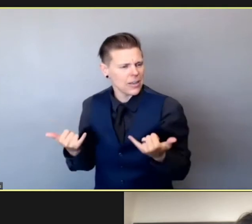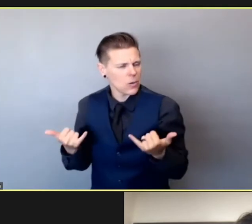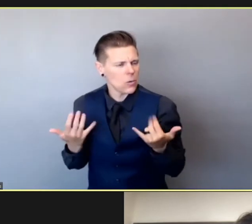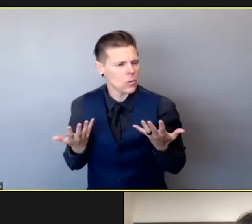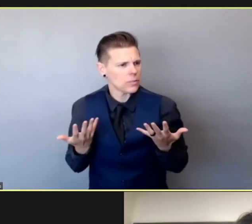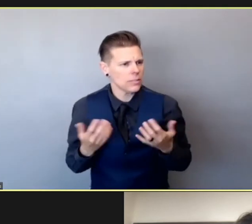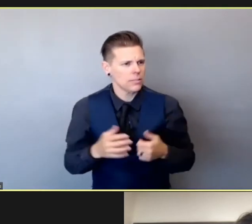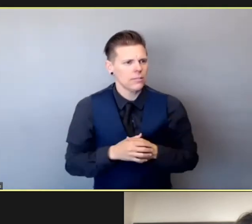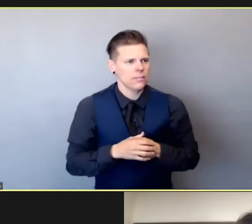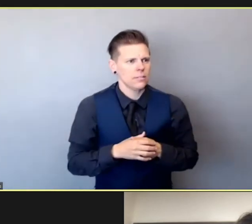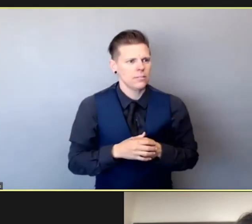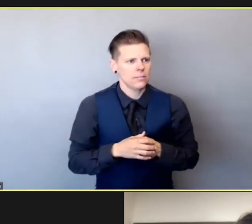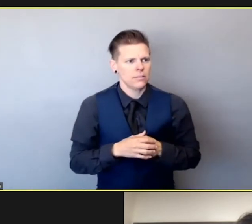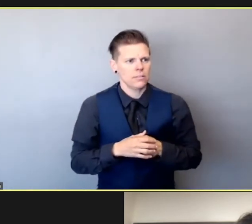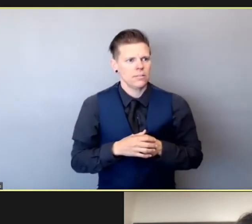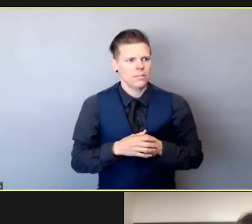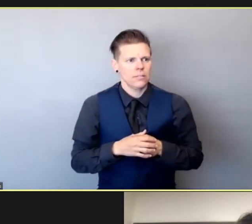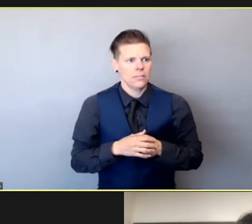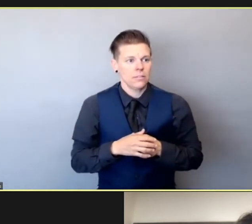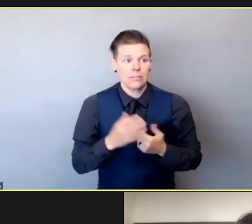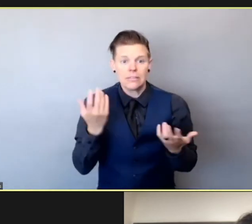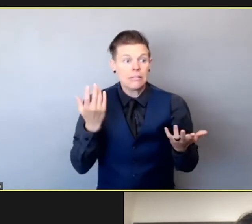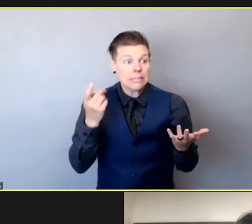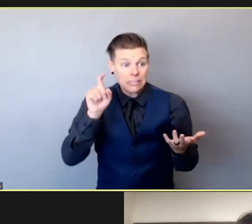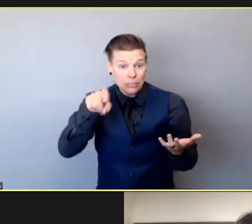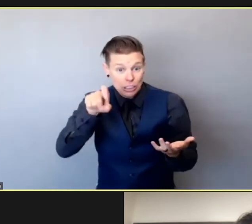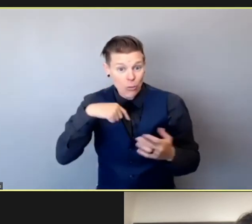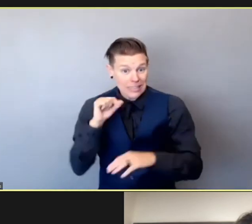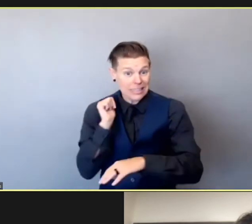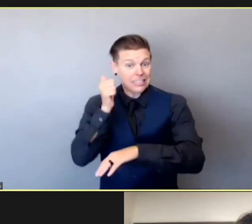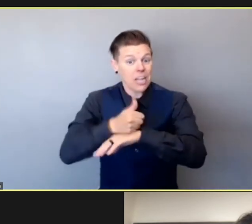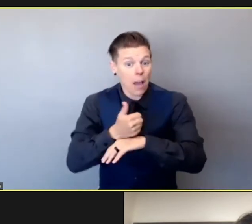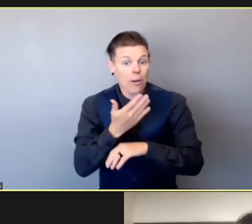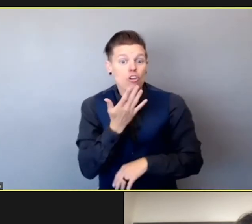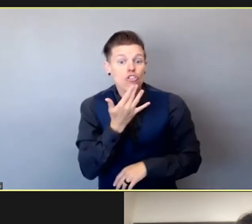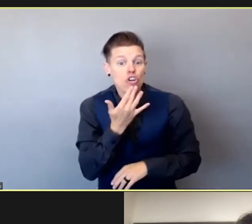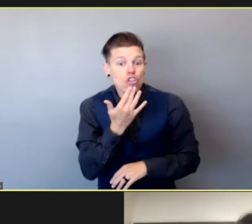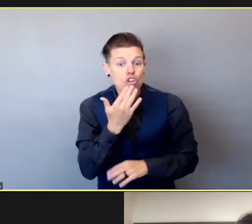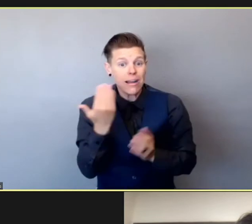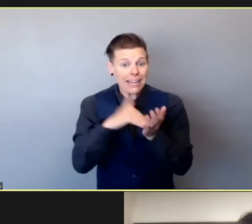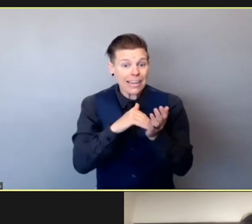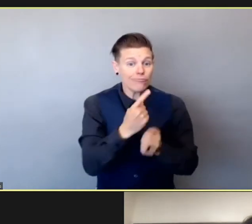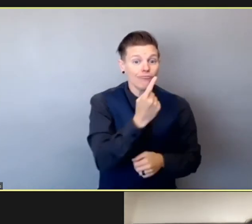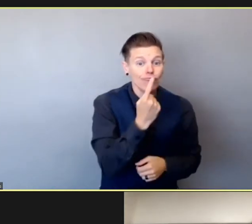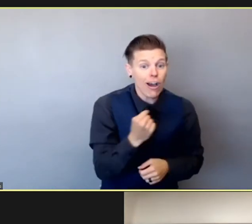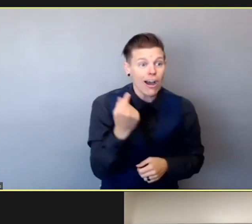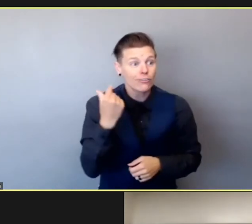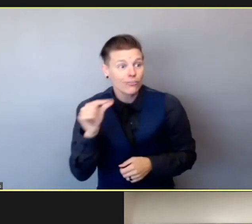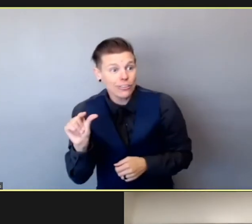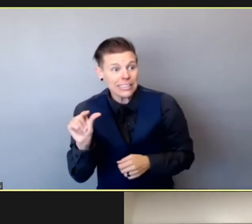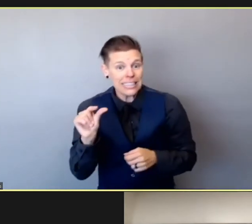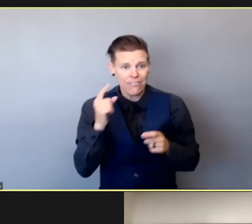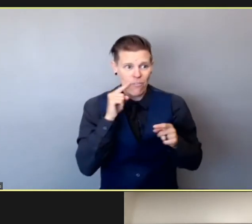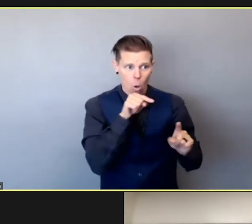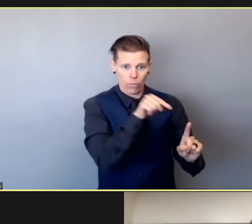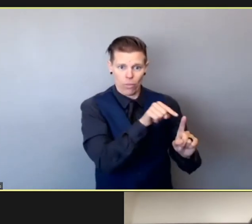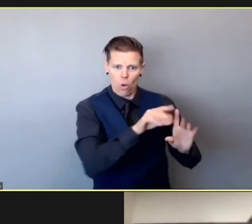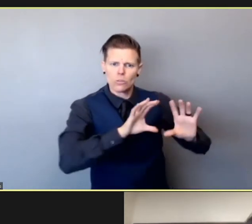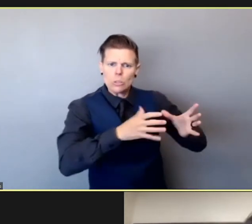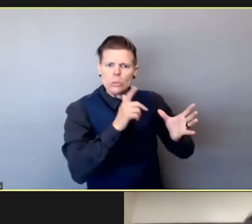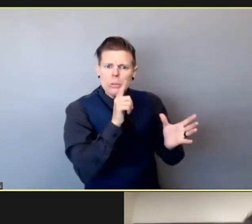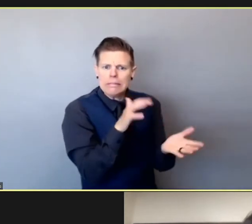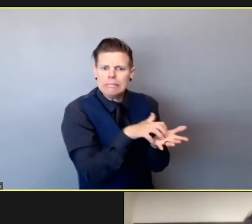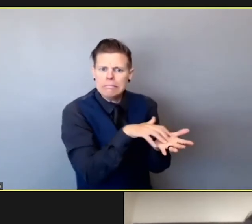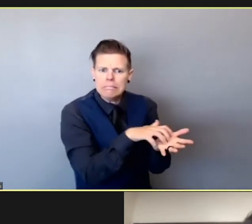red to green sort of orientation for public health measures, aside from kids under